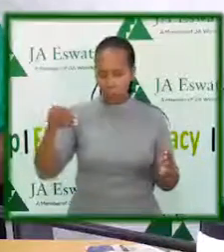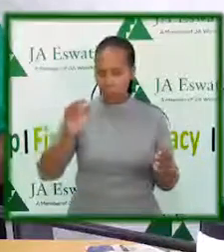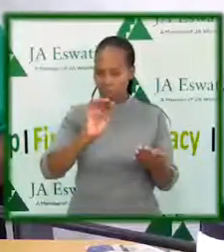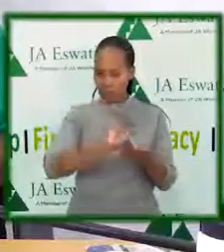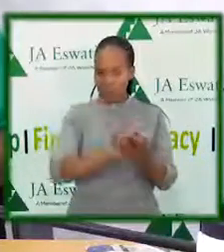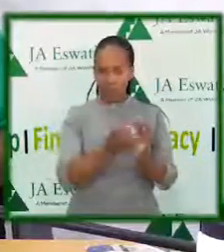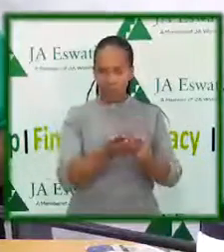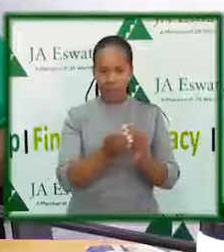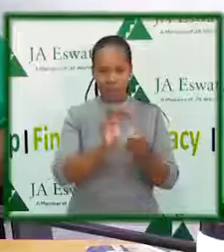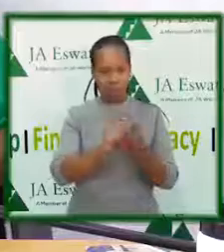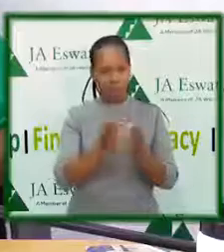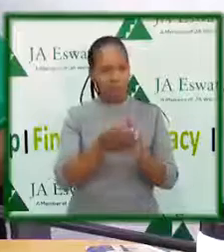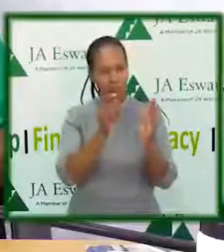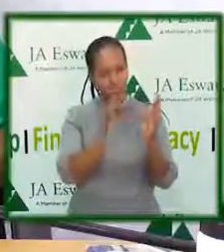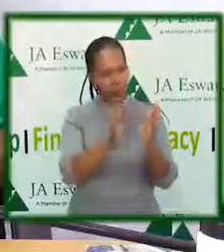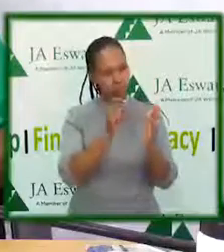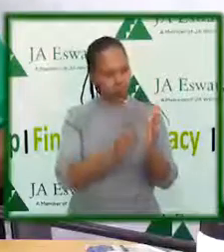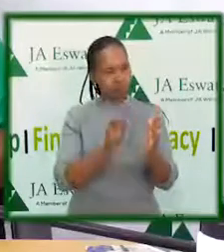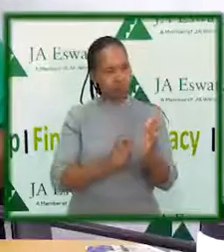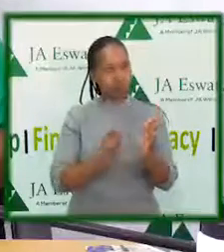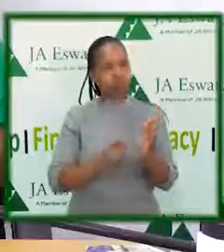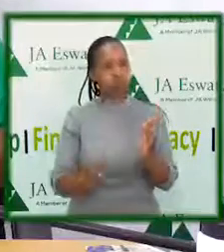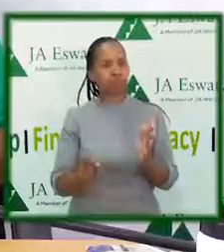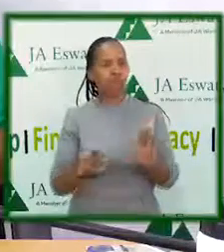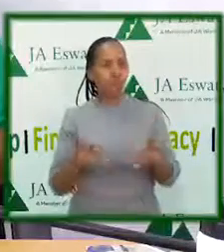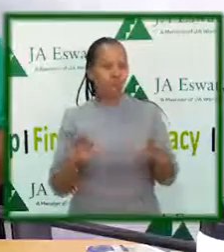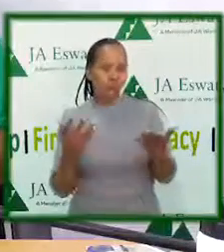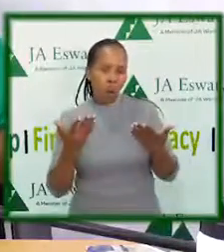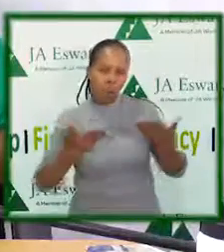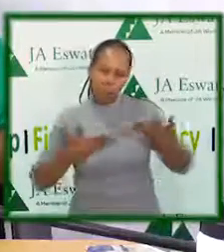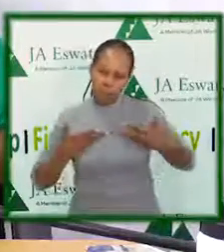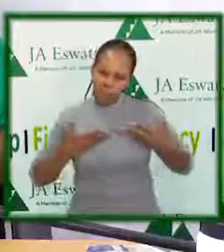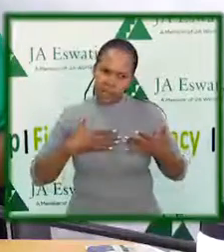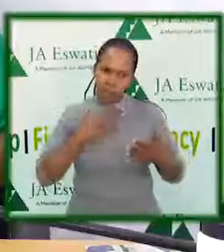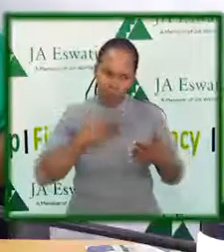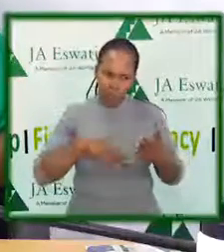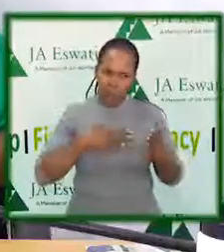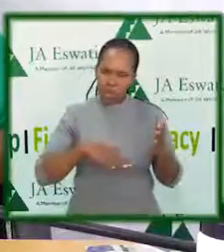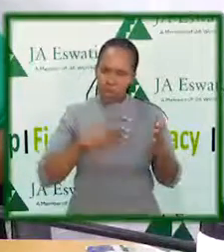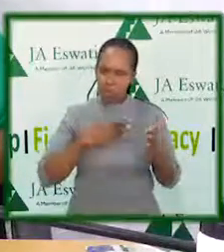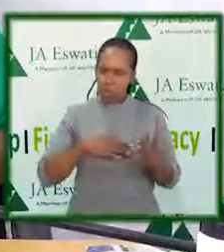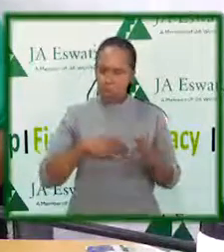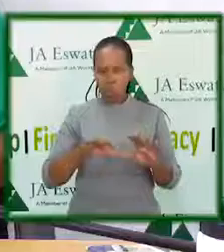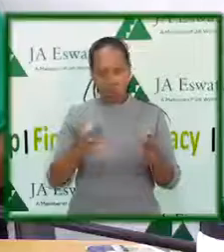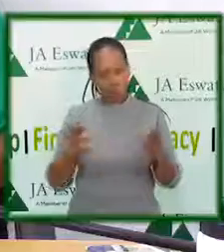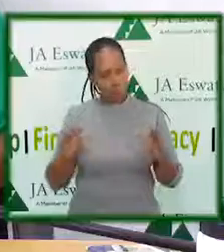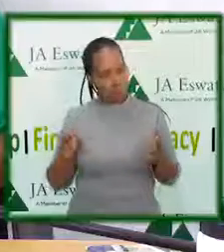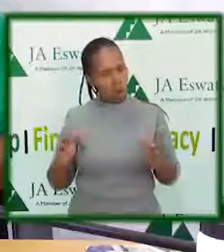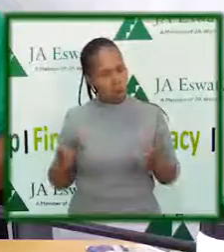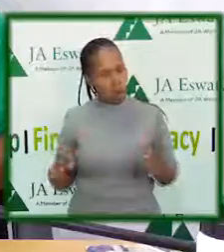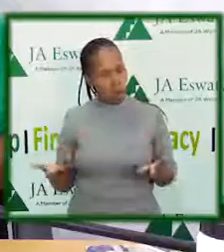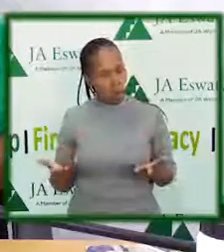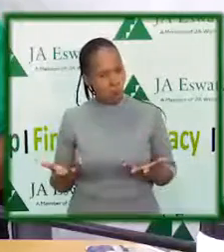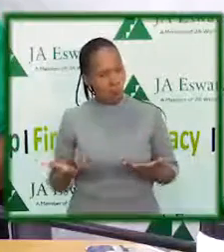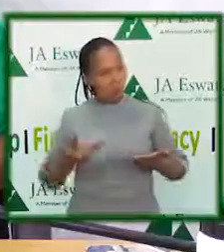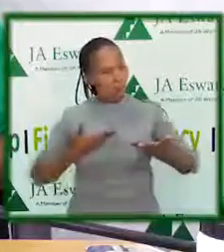entails your plan on how you want to carry out your business as a company. There is no company that can ever